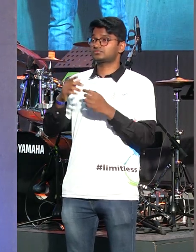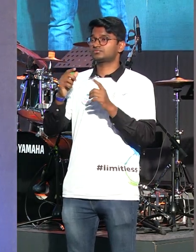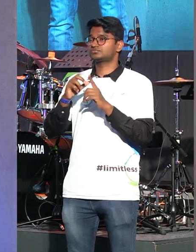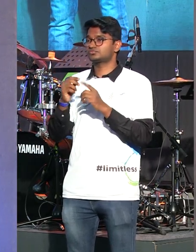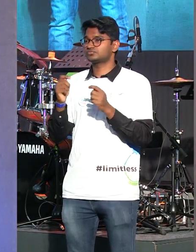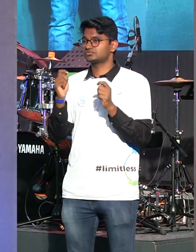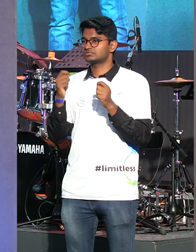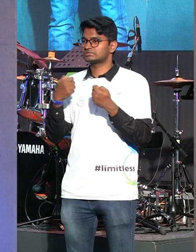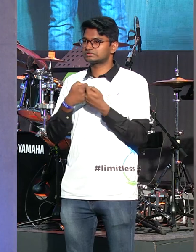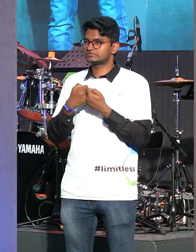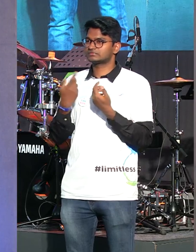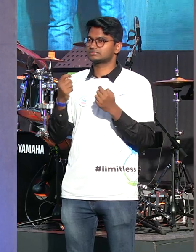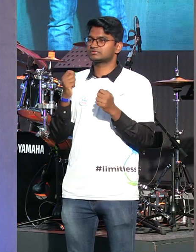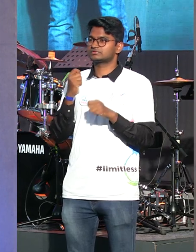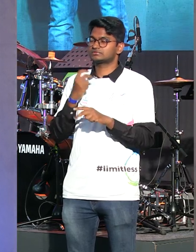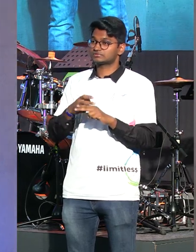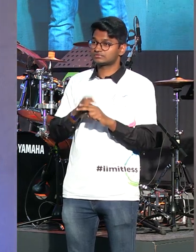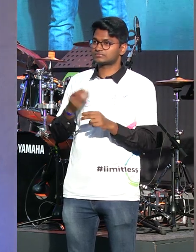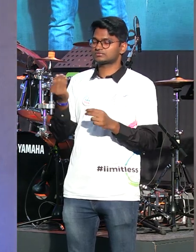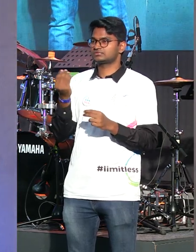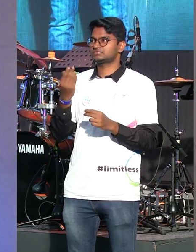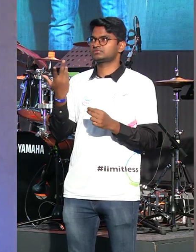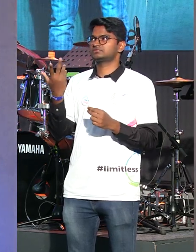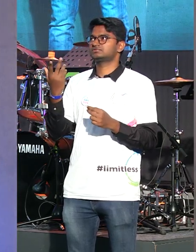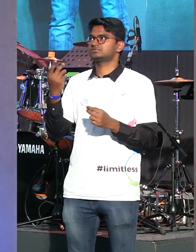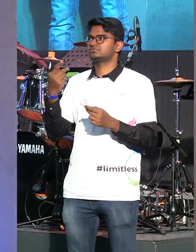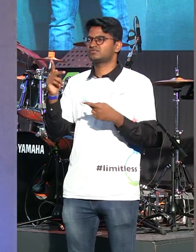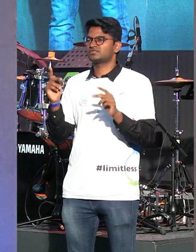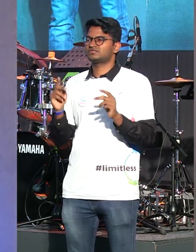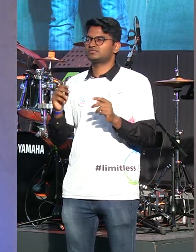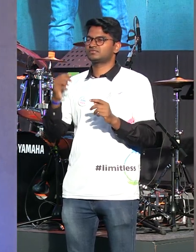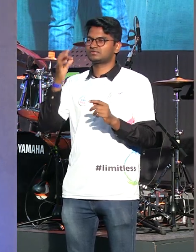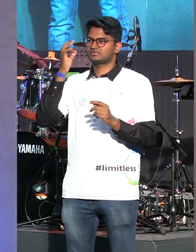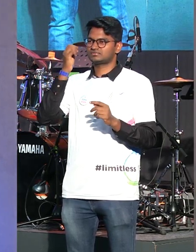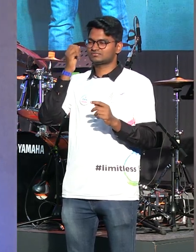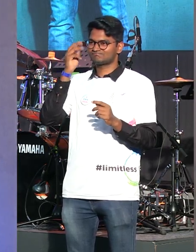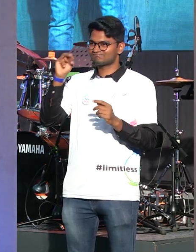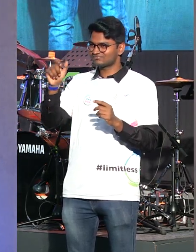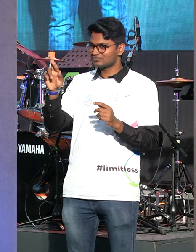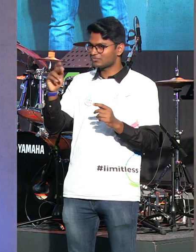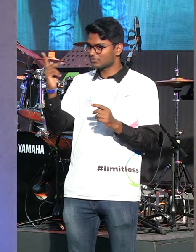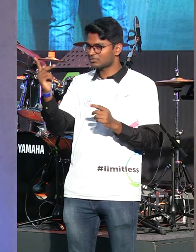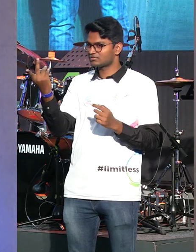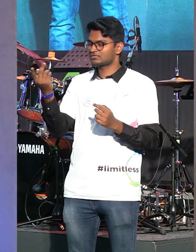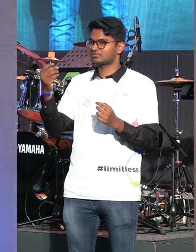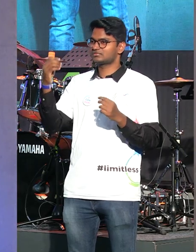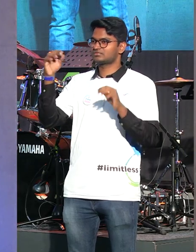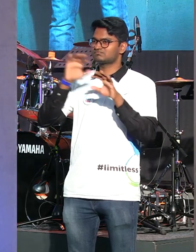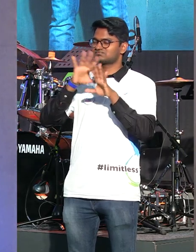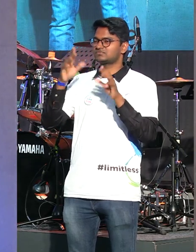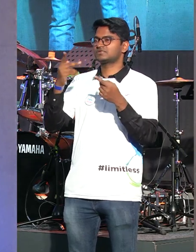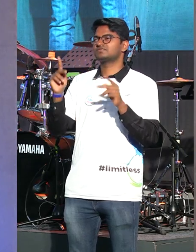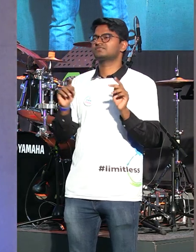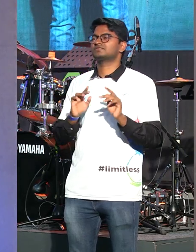know, coming to a certain mark, you have to take a certain light, you have to, I don't know, complicated issues. But there are many characters I'm sure that